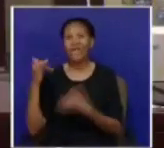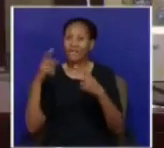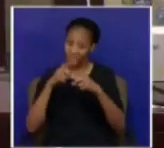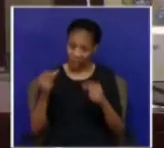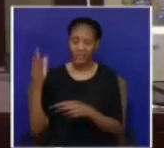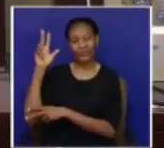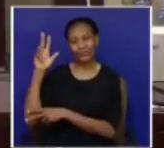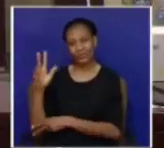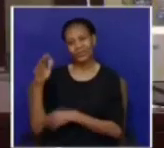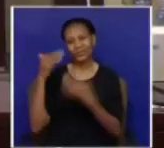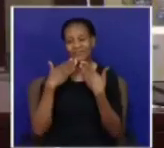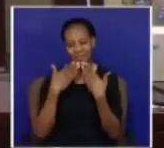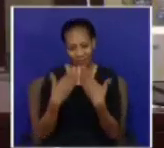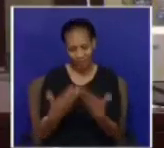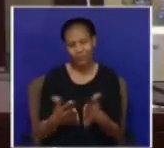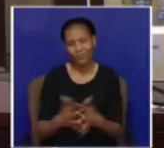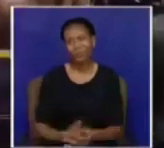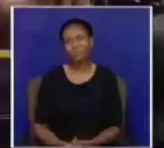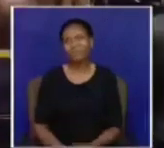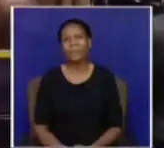in. Thank you.